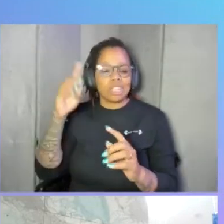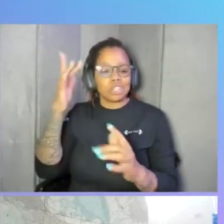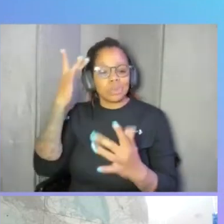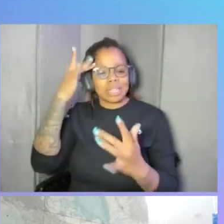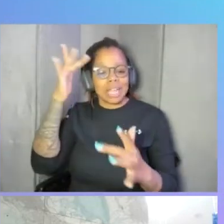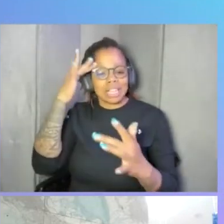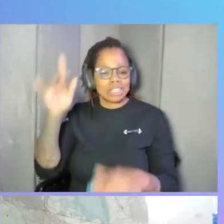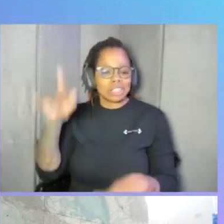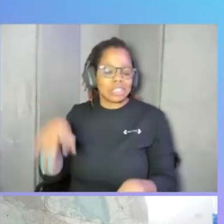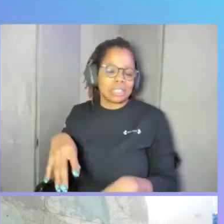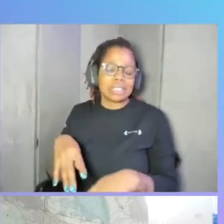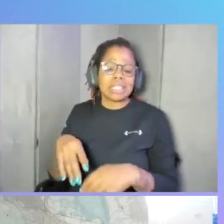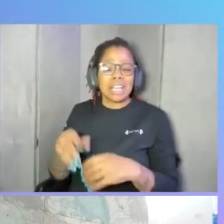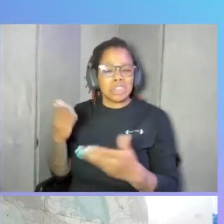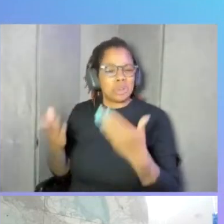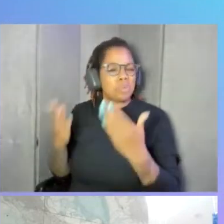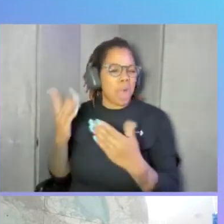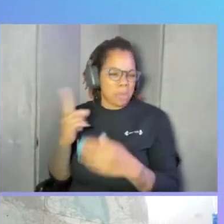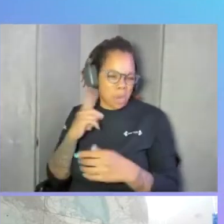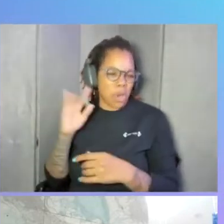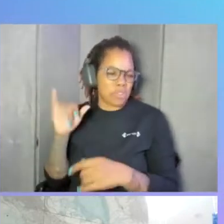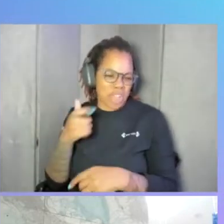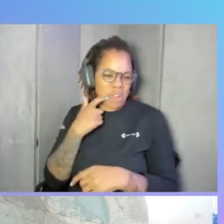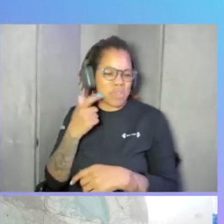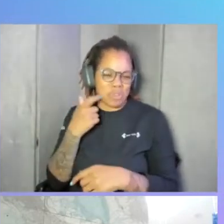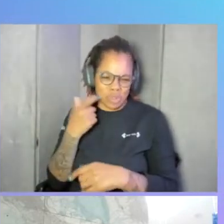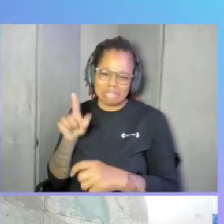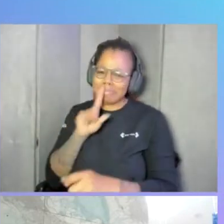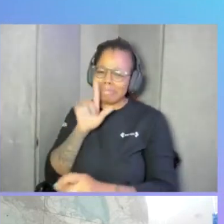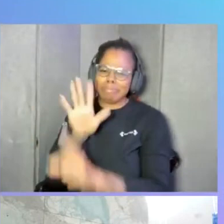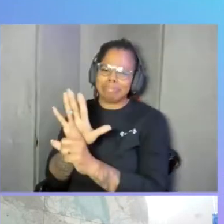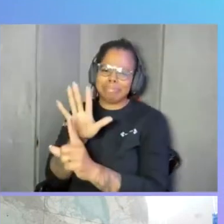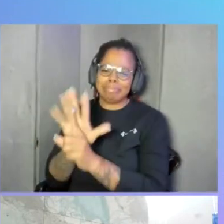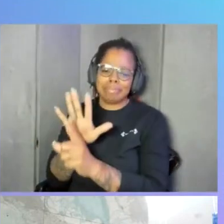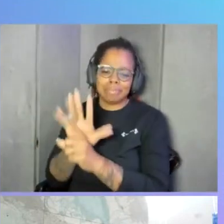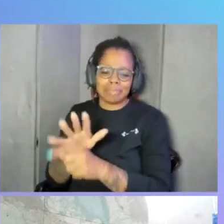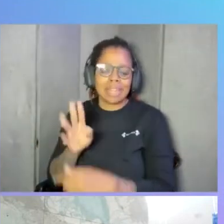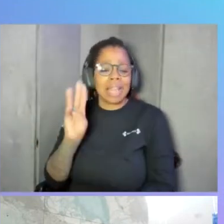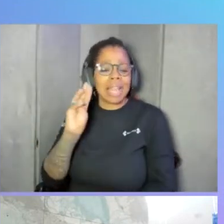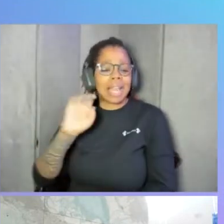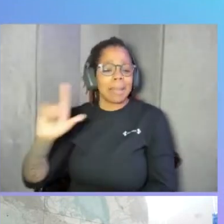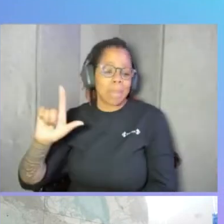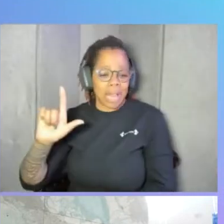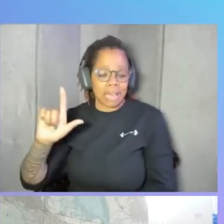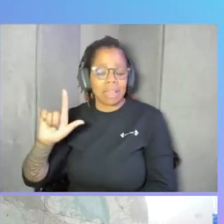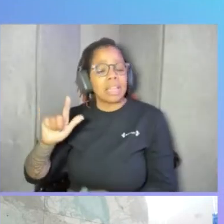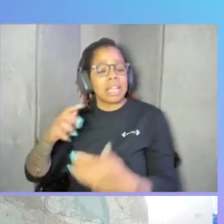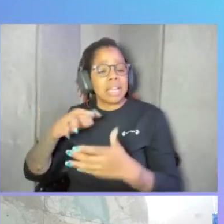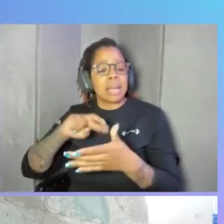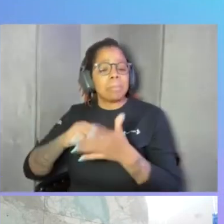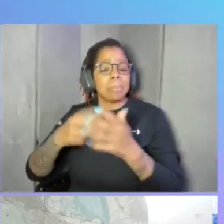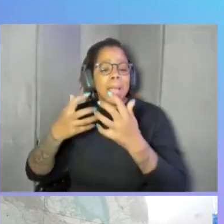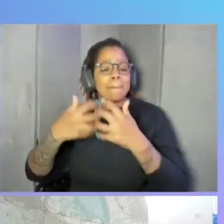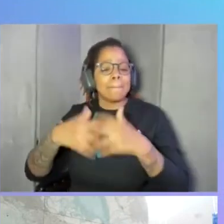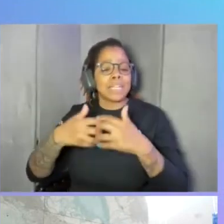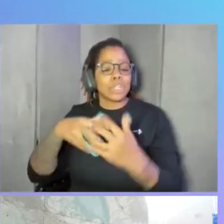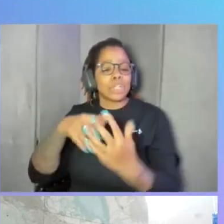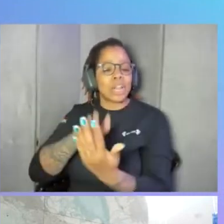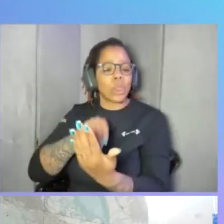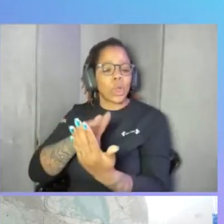rock, you've probably heard of that one recently. ML is the abbreviation for machine learning.